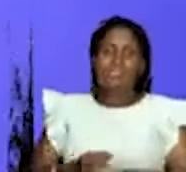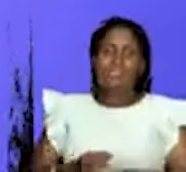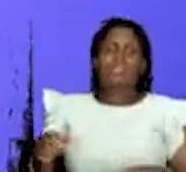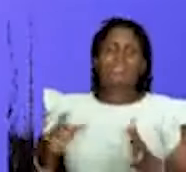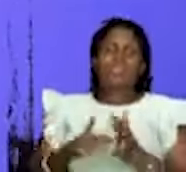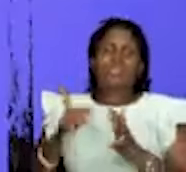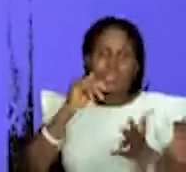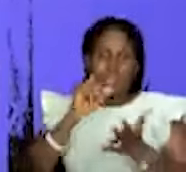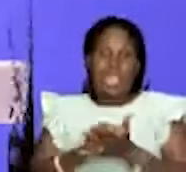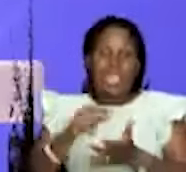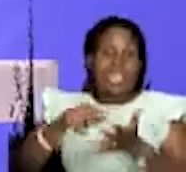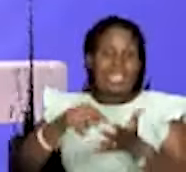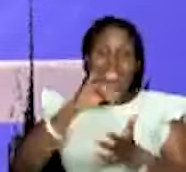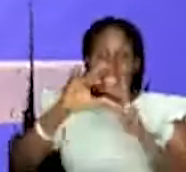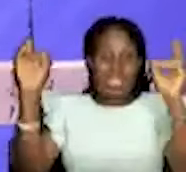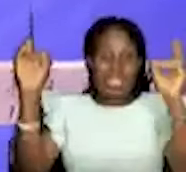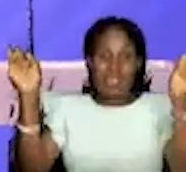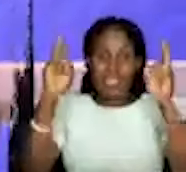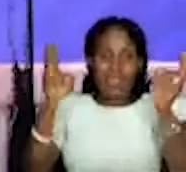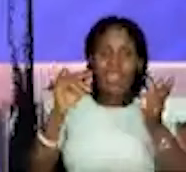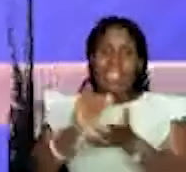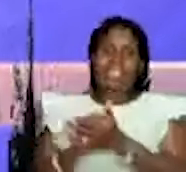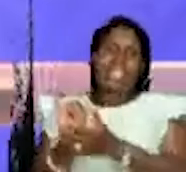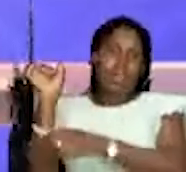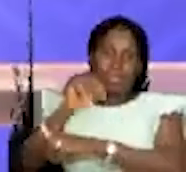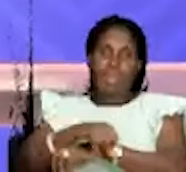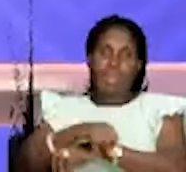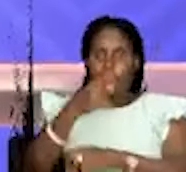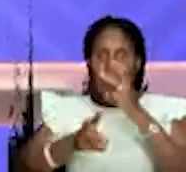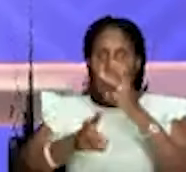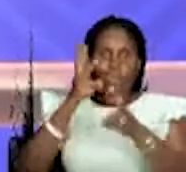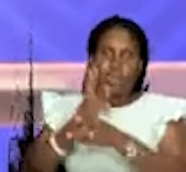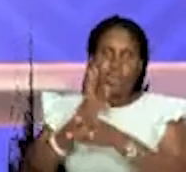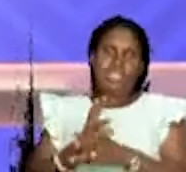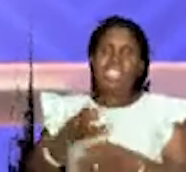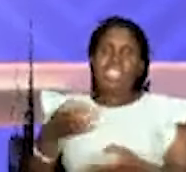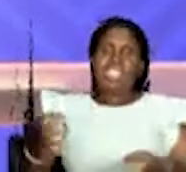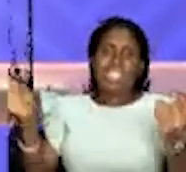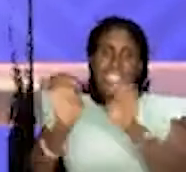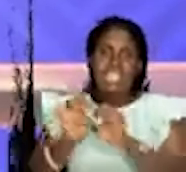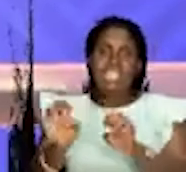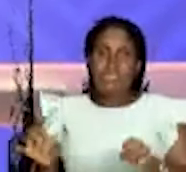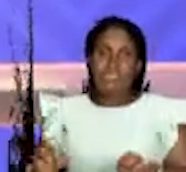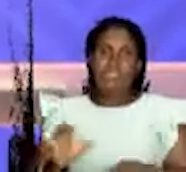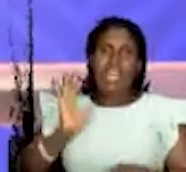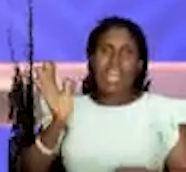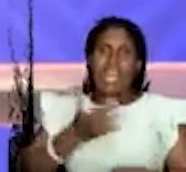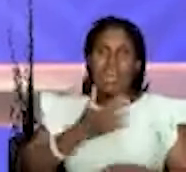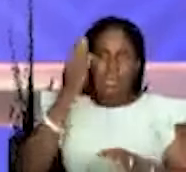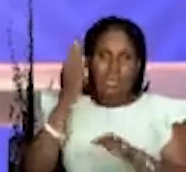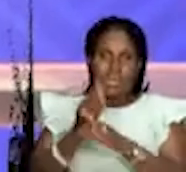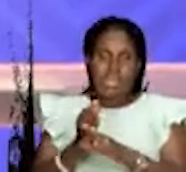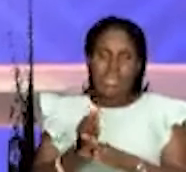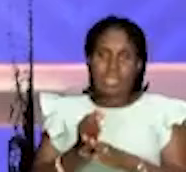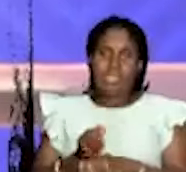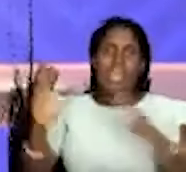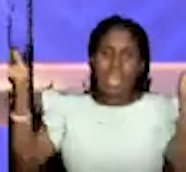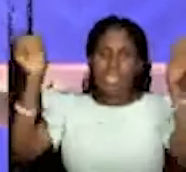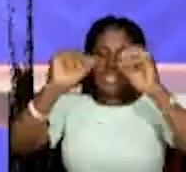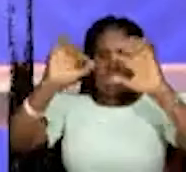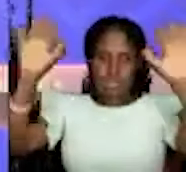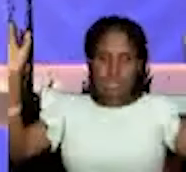this is the victory that overcometh the world, it says, even our faith. Hallelujah.